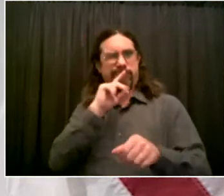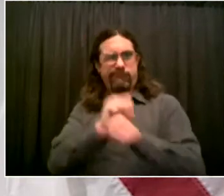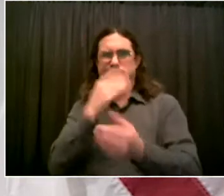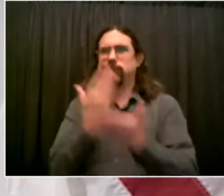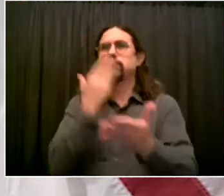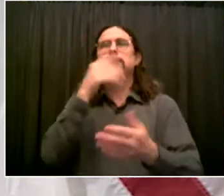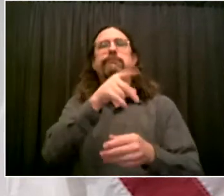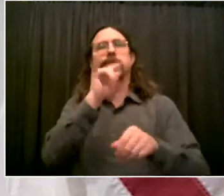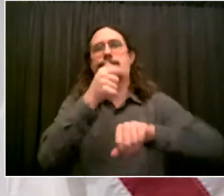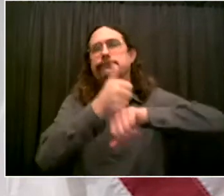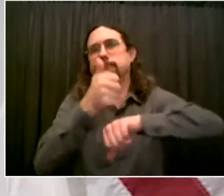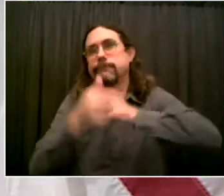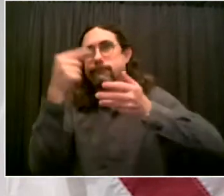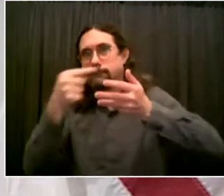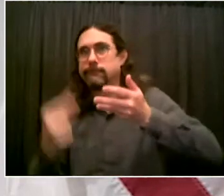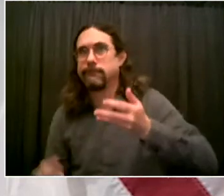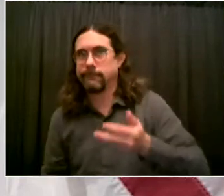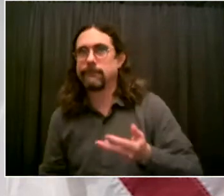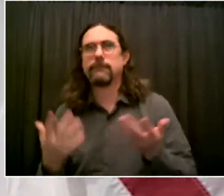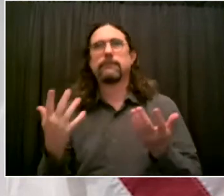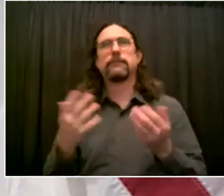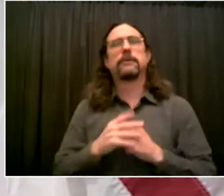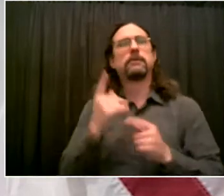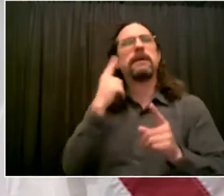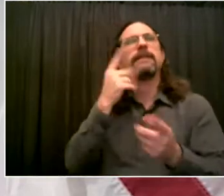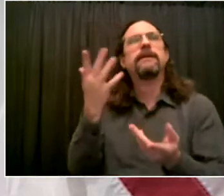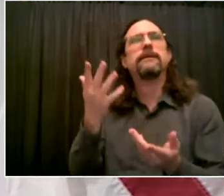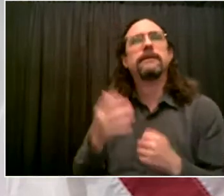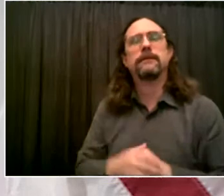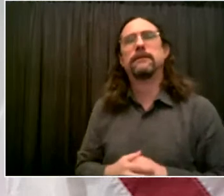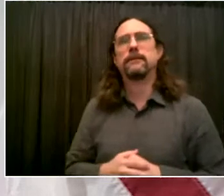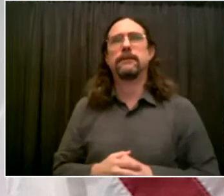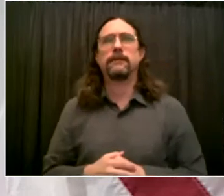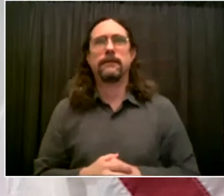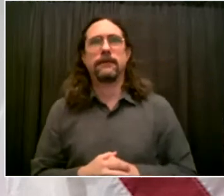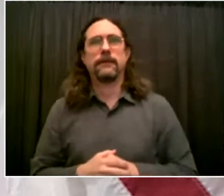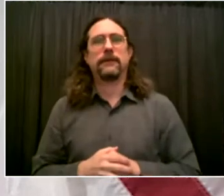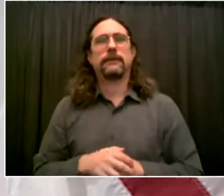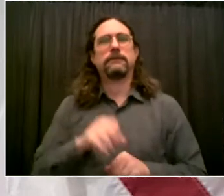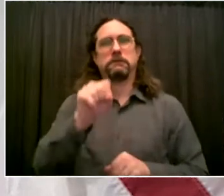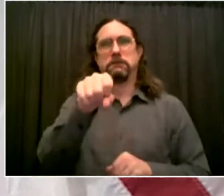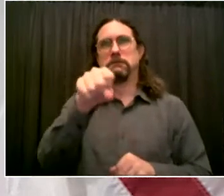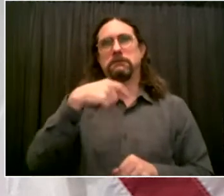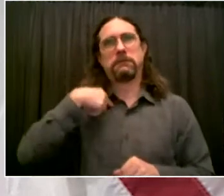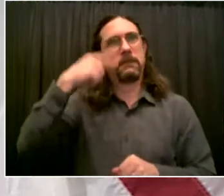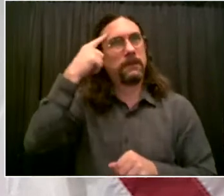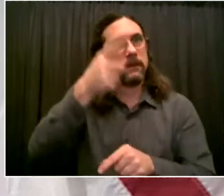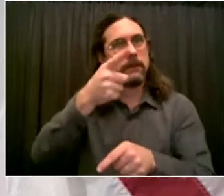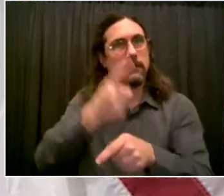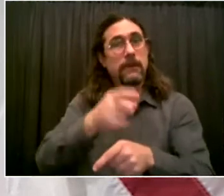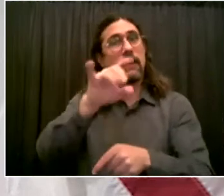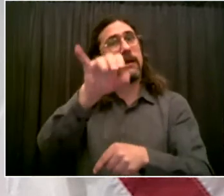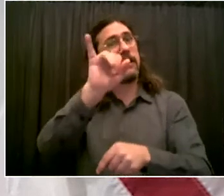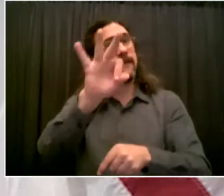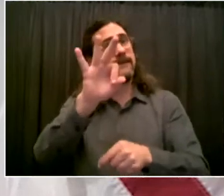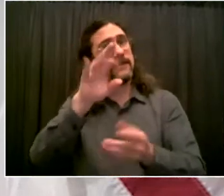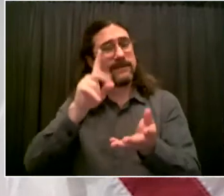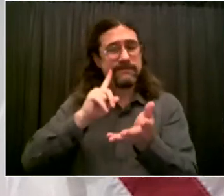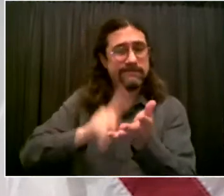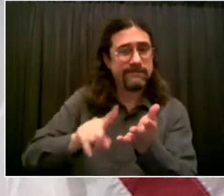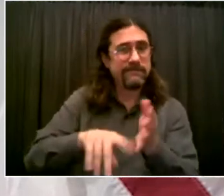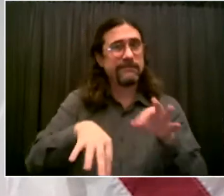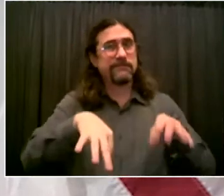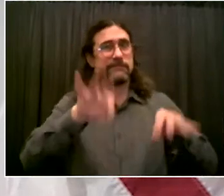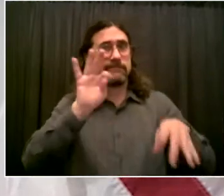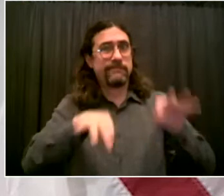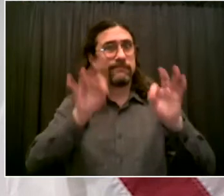not only might require resignation, but might require criminal prosecution. There's no question. And we've only begun to